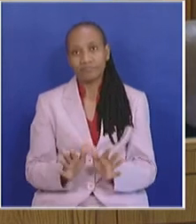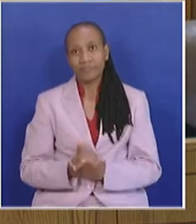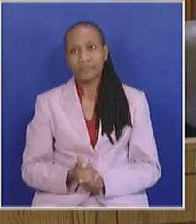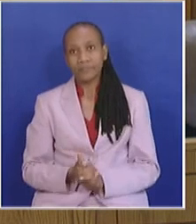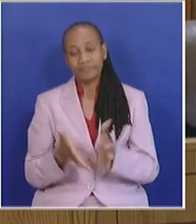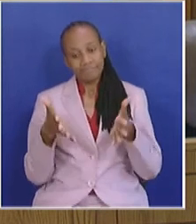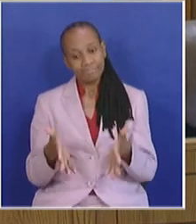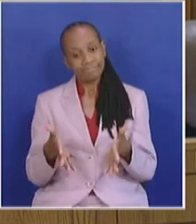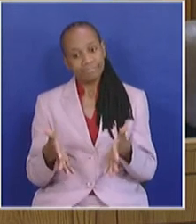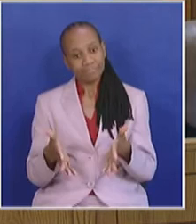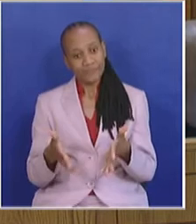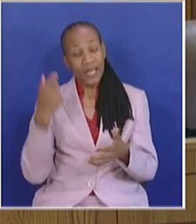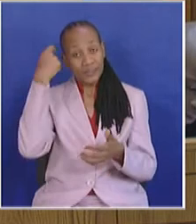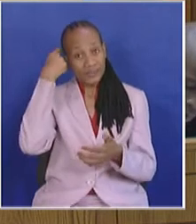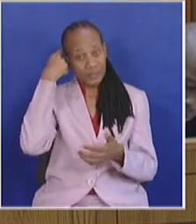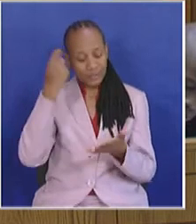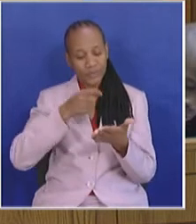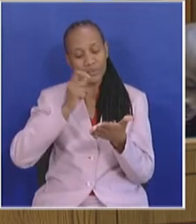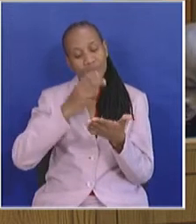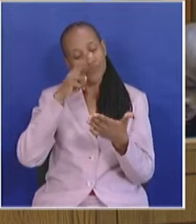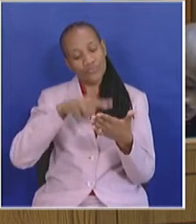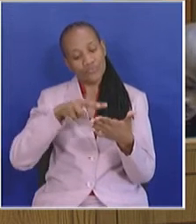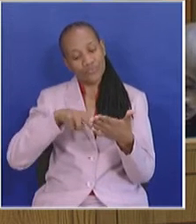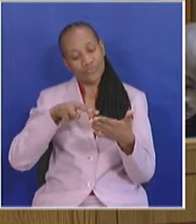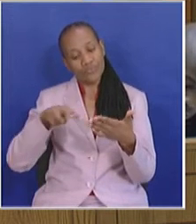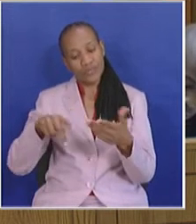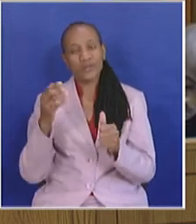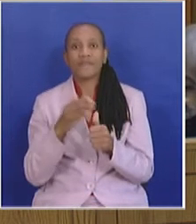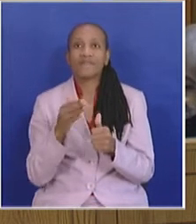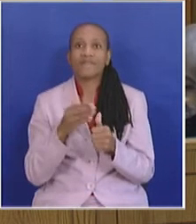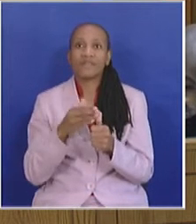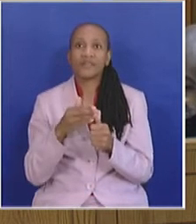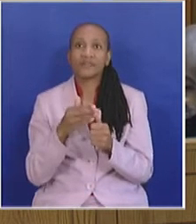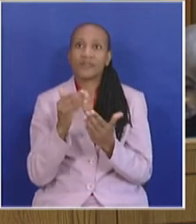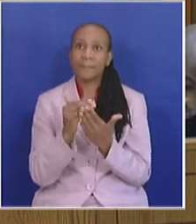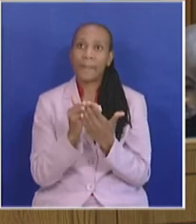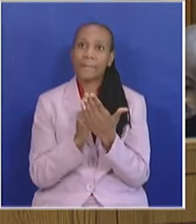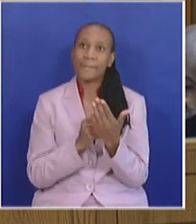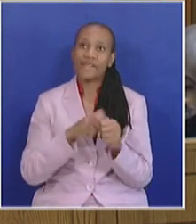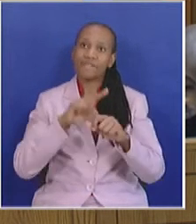I shall then ask the Secretary to read the first order of the day.